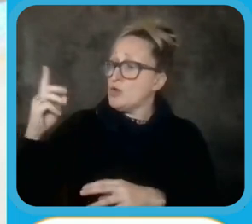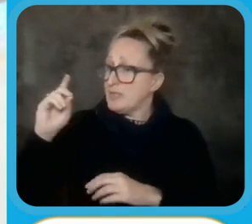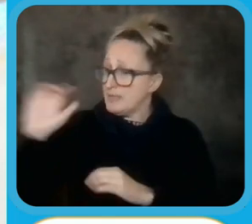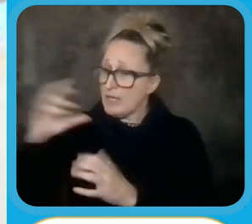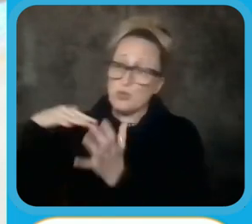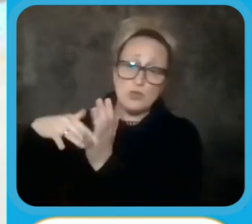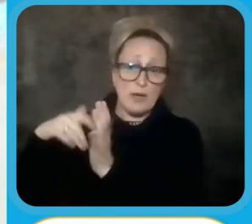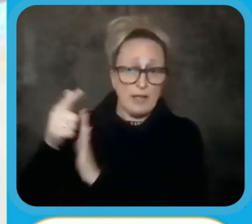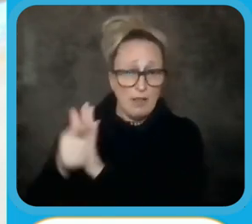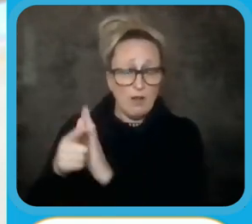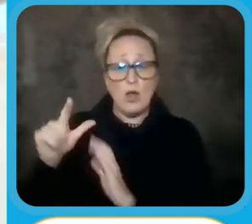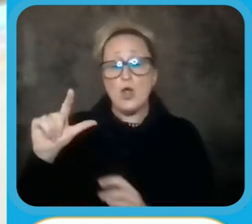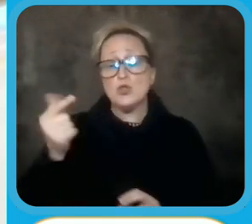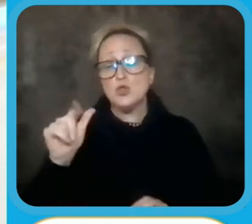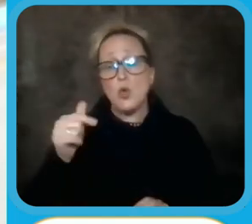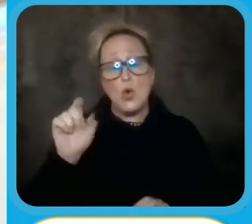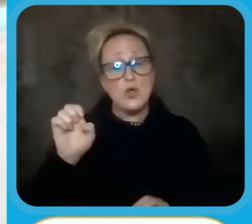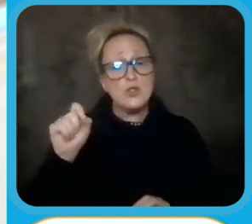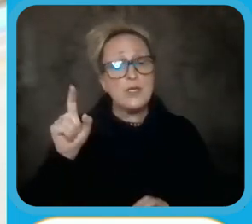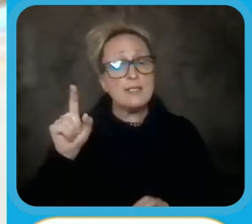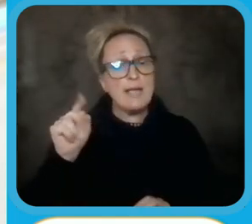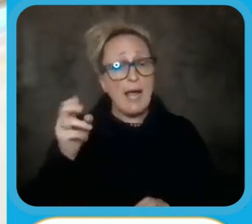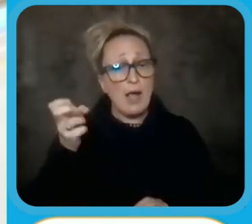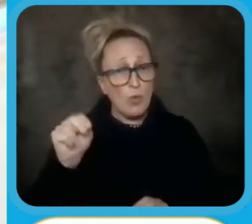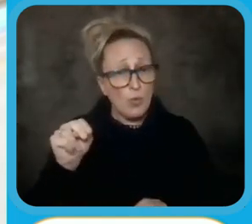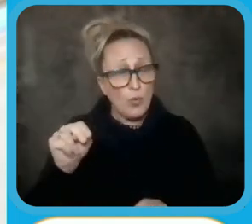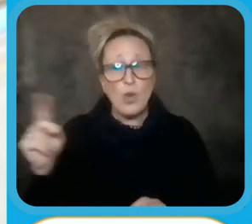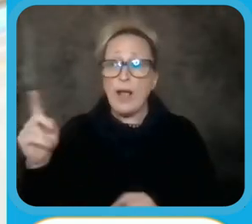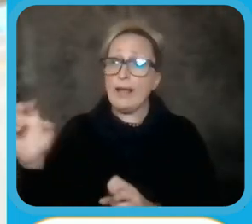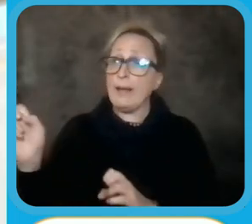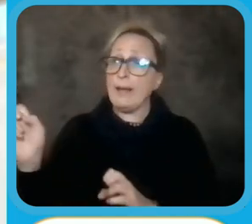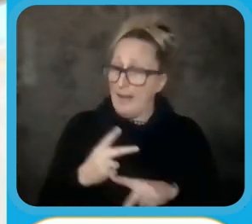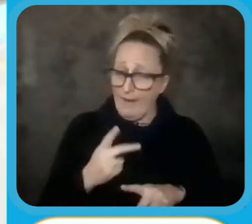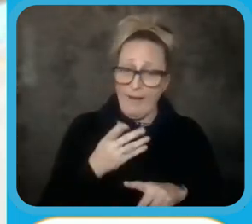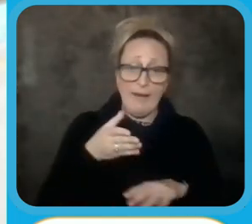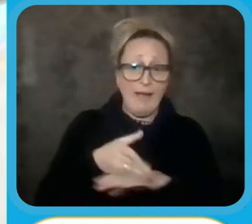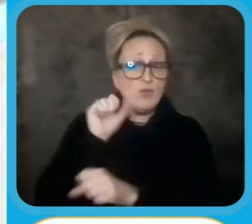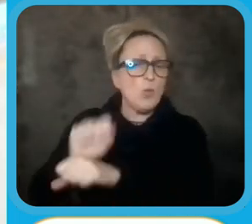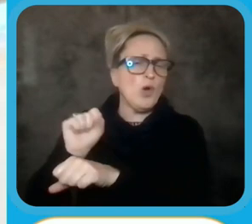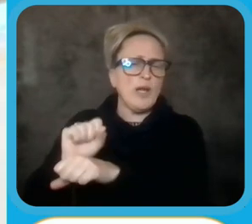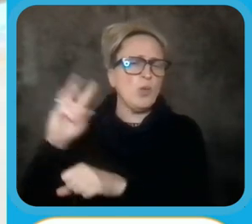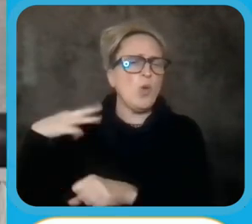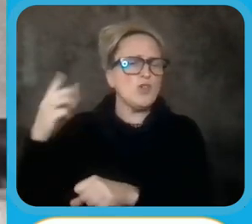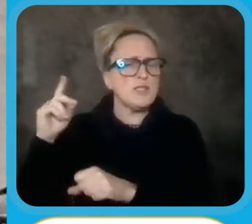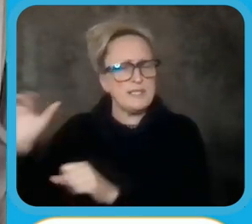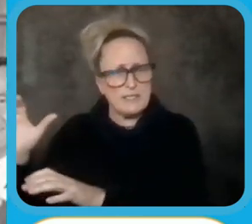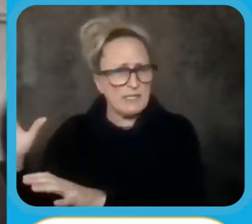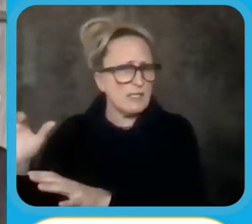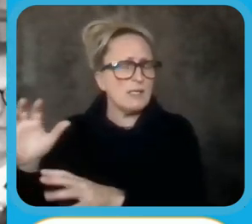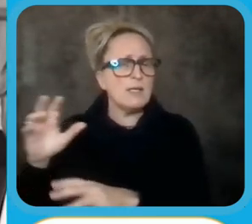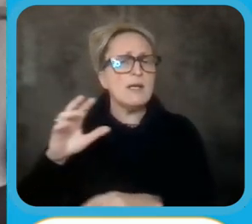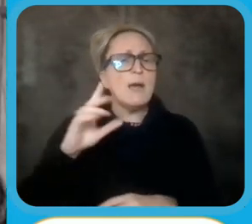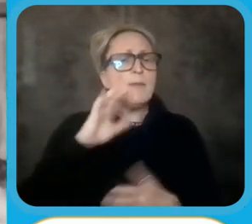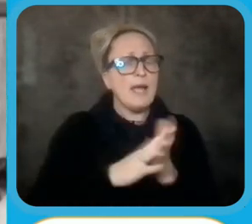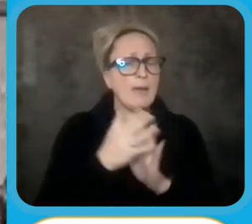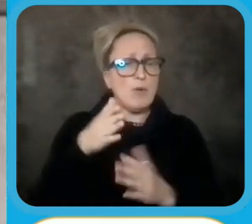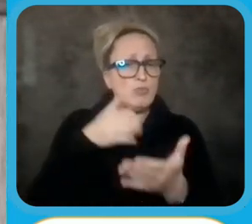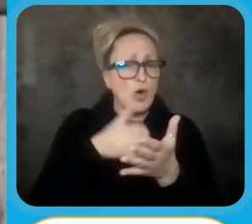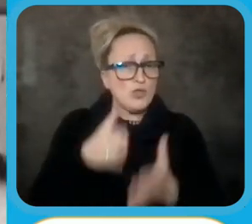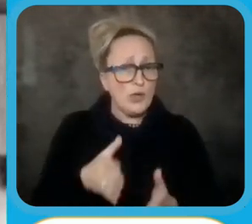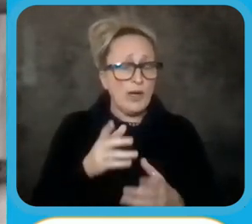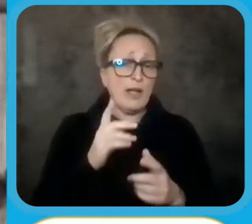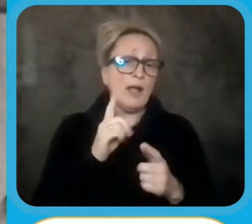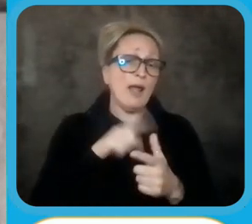law at Georgetown. I came home after working on Capitol Hill to be city prosecutor. I then ran for